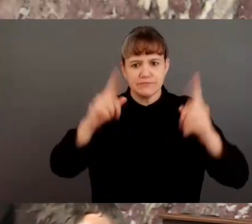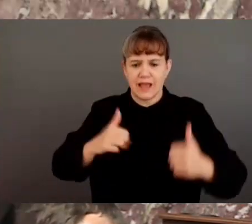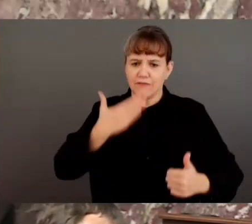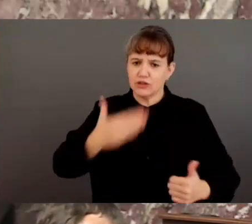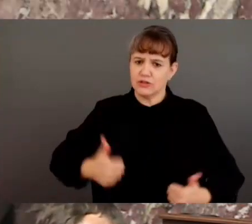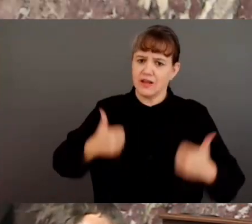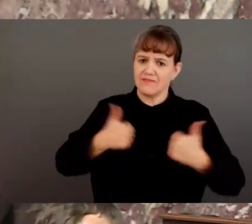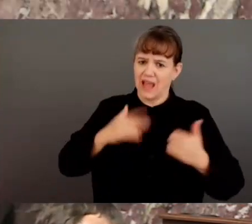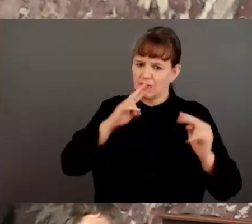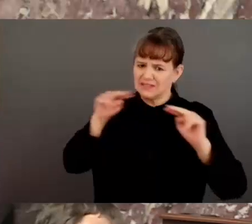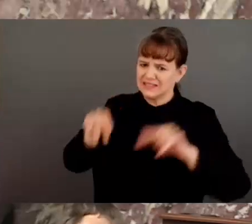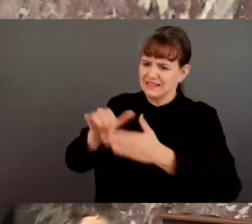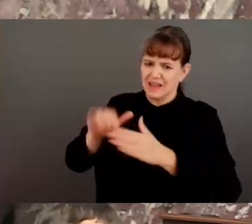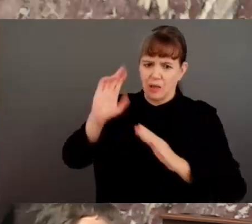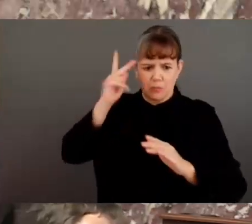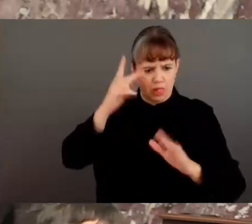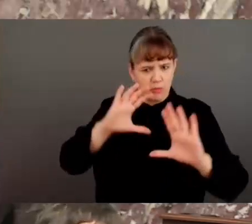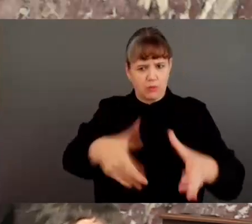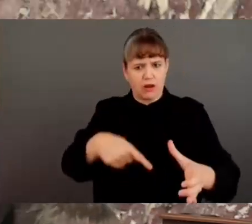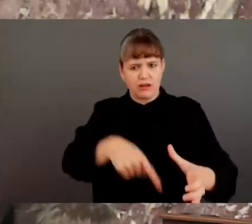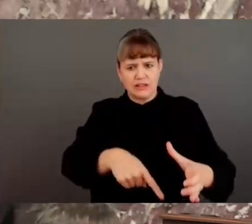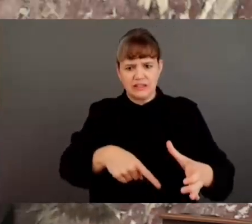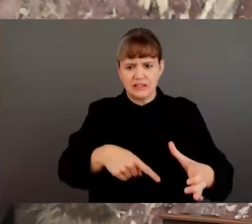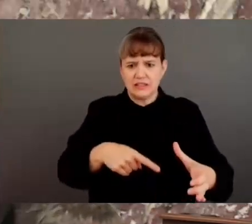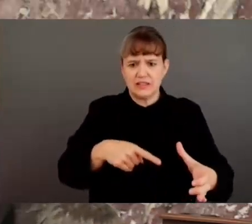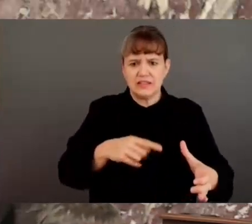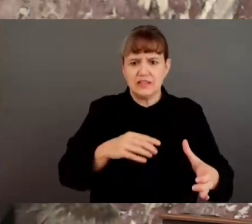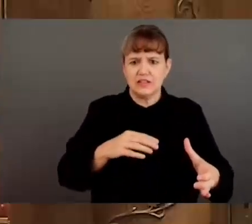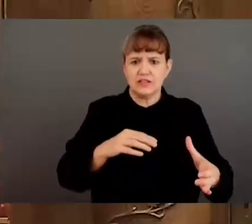racist party in British Columbia.